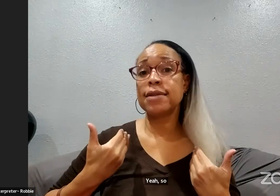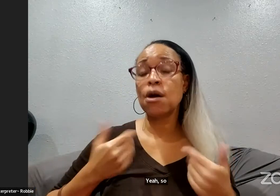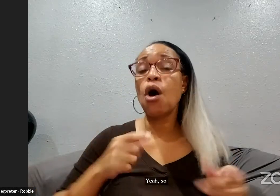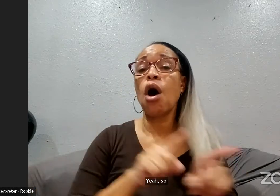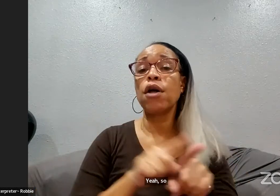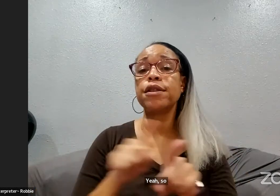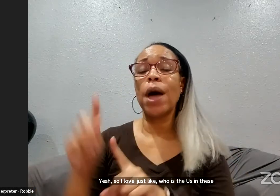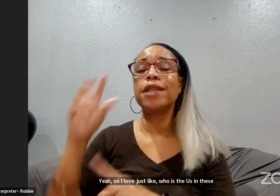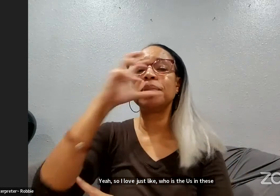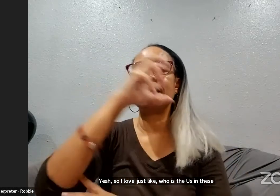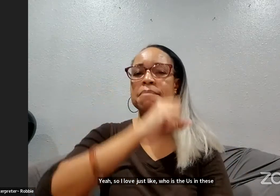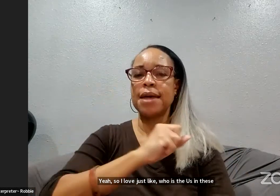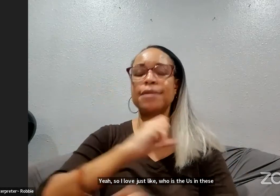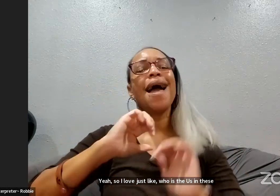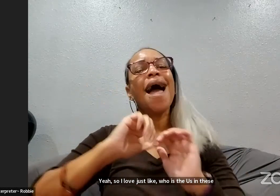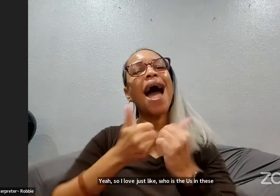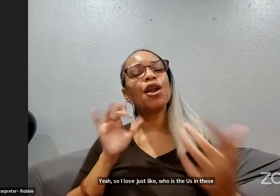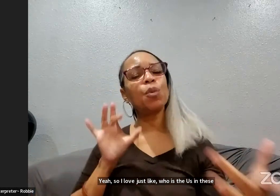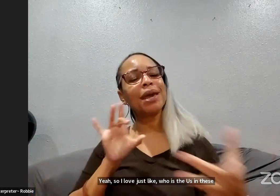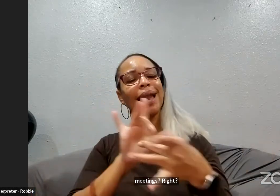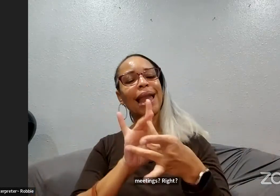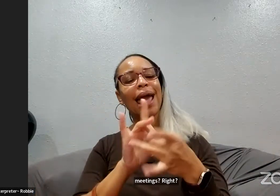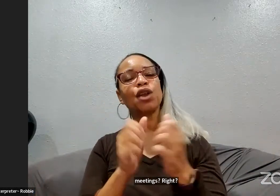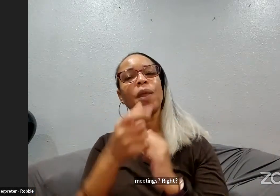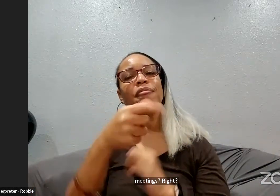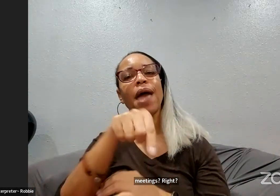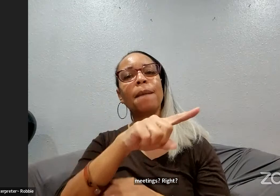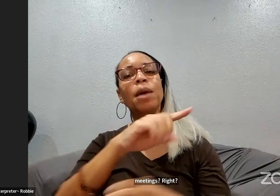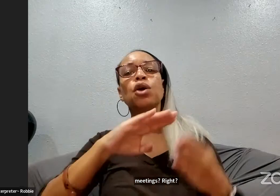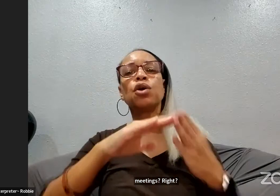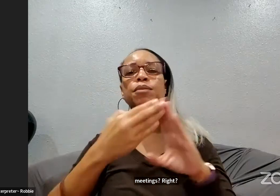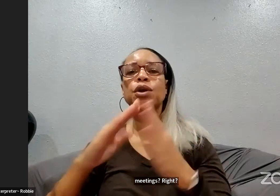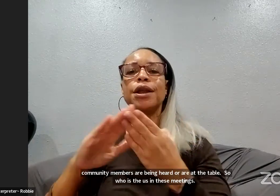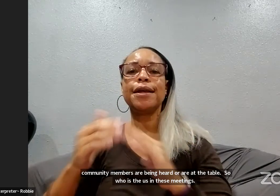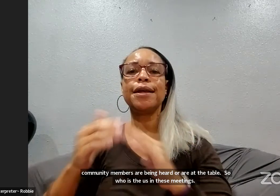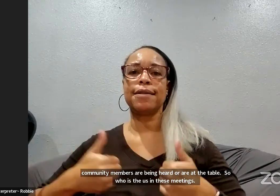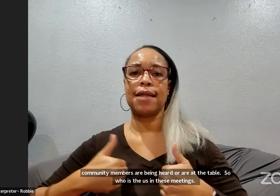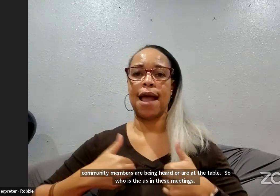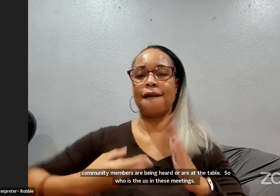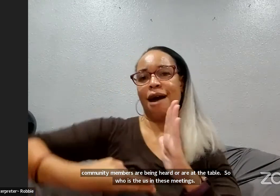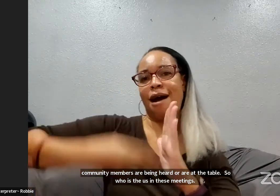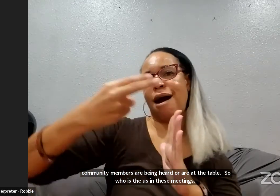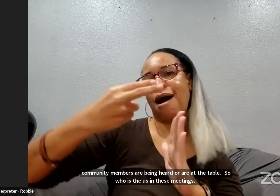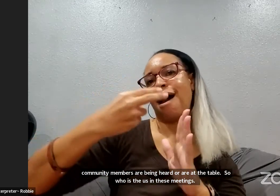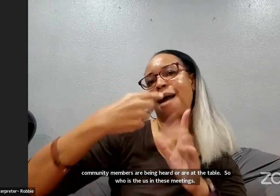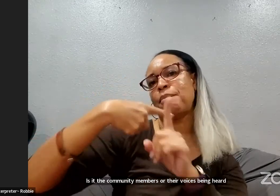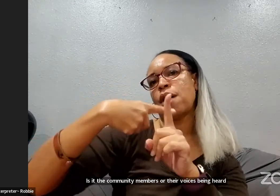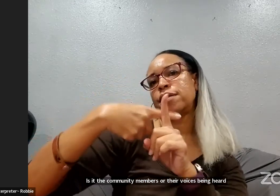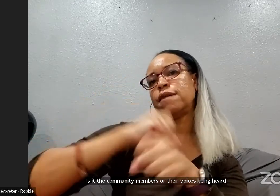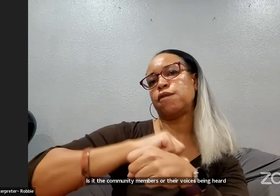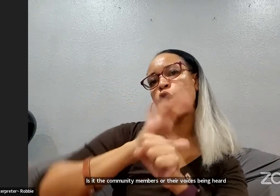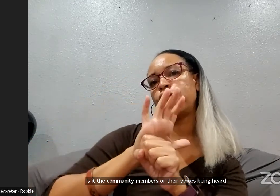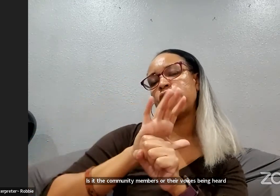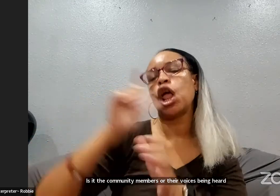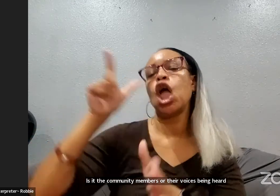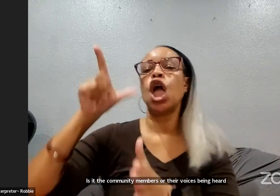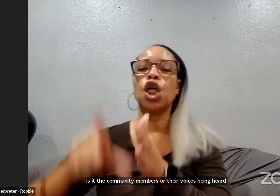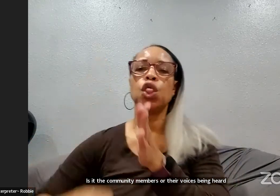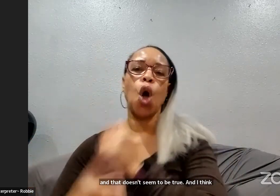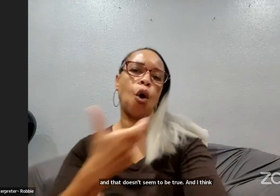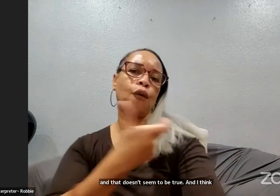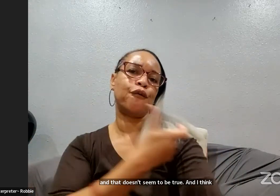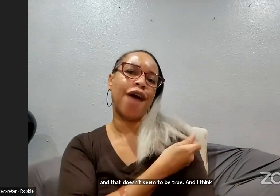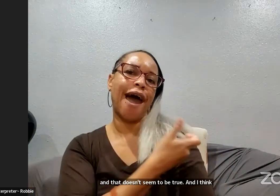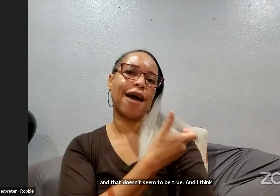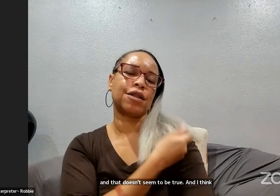So how do you reach them, especially communities who have a high COVID positivity rate and low vax rate, for example? And then